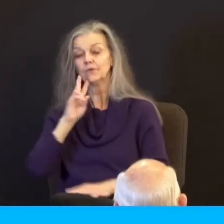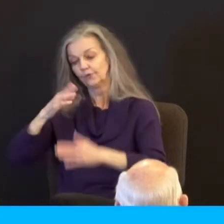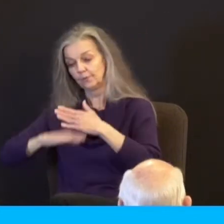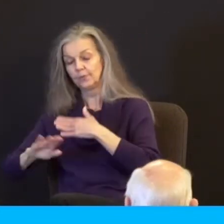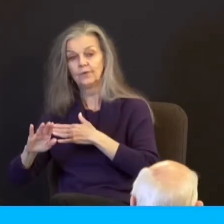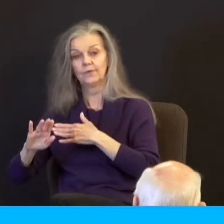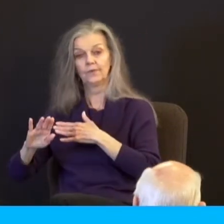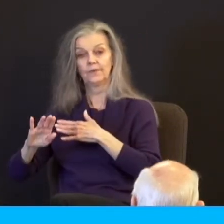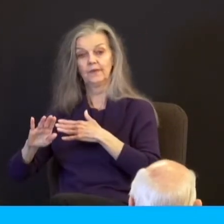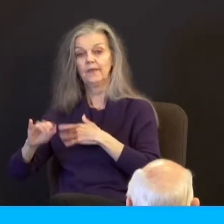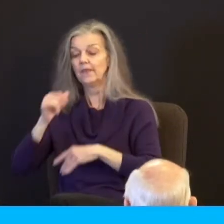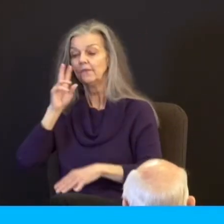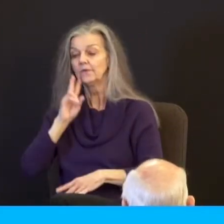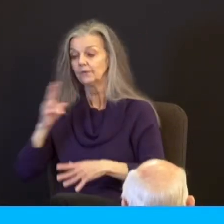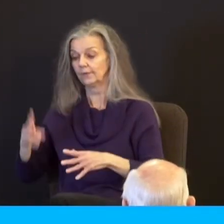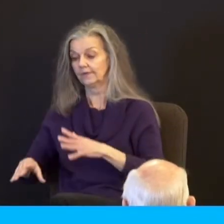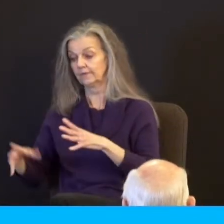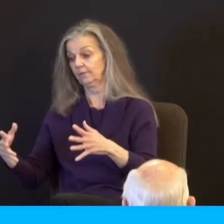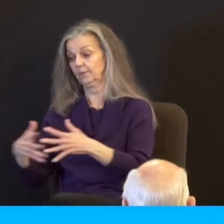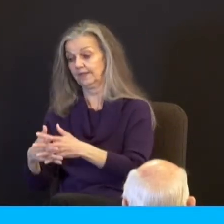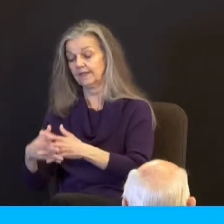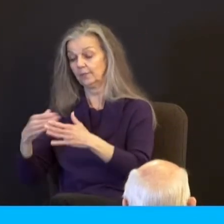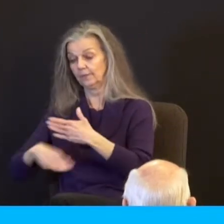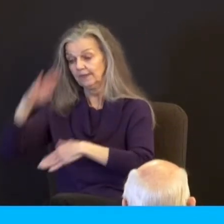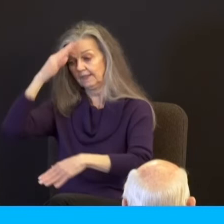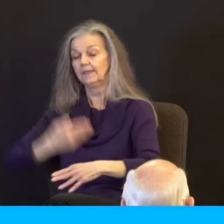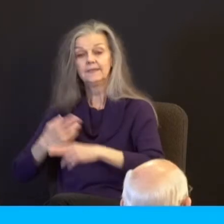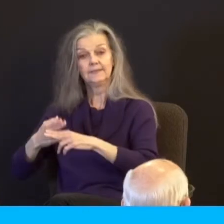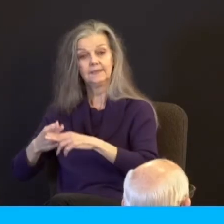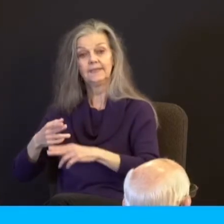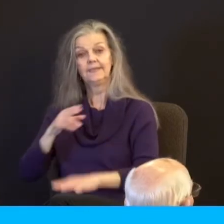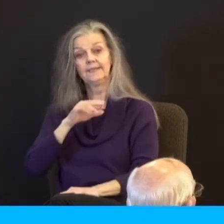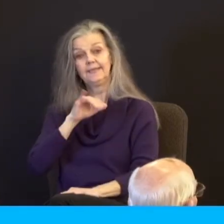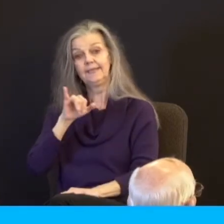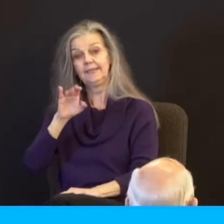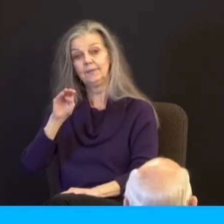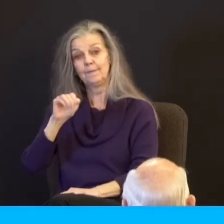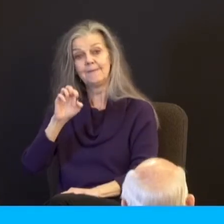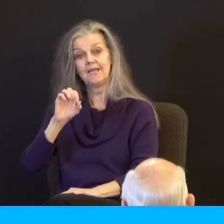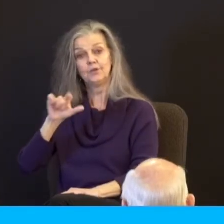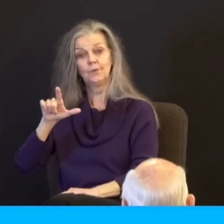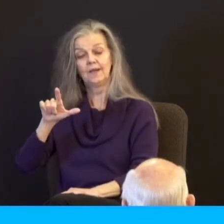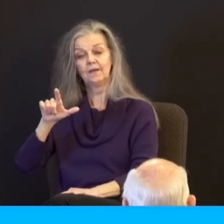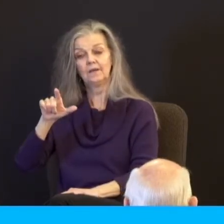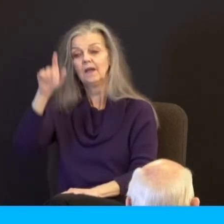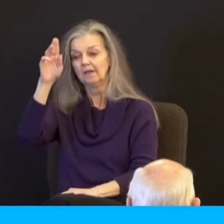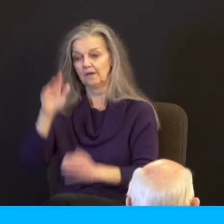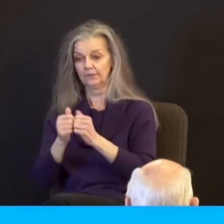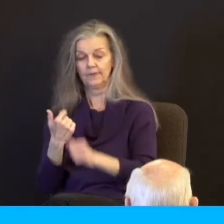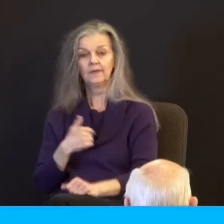was found with child, and that virgin brought forth a son, and we call his name Emmanuel, God with us. That is through Mary's line. You might